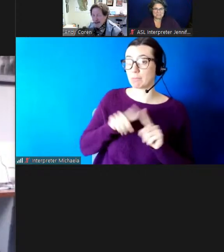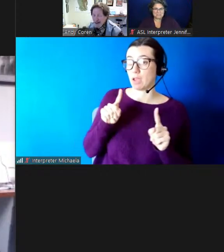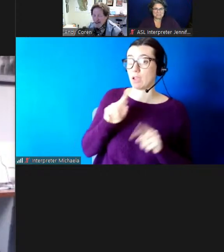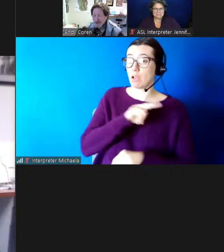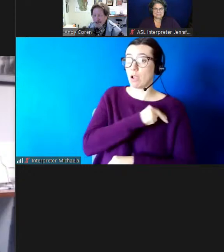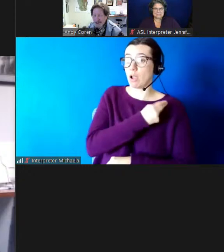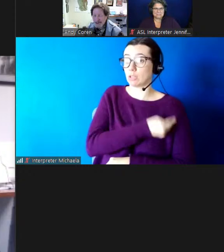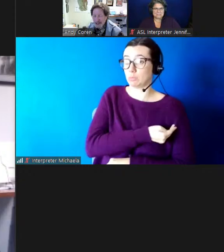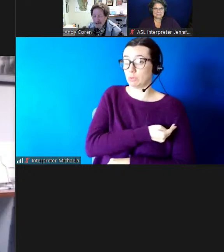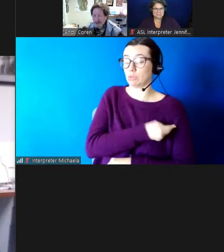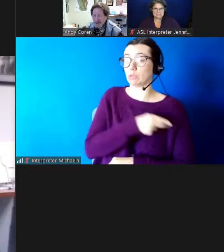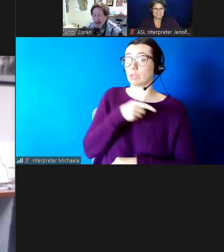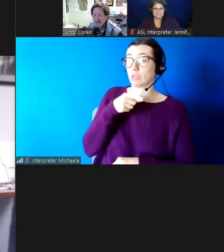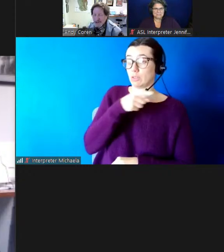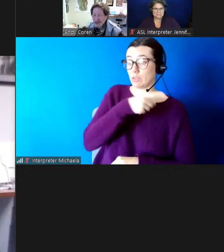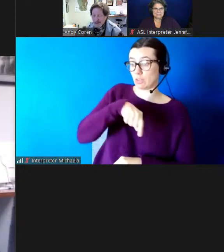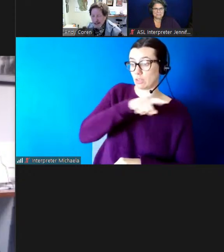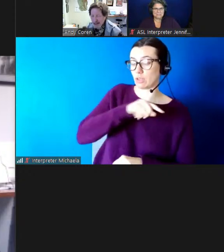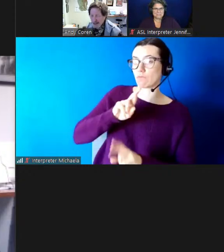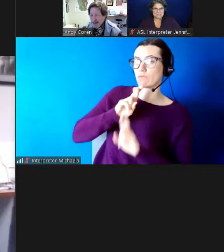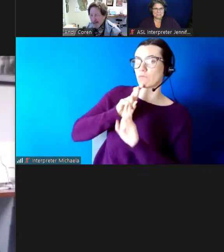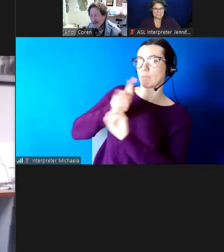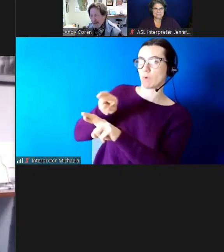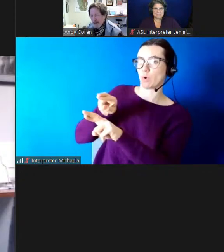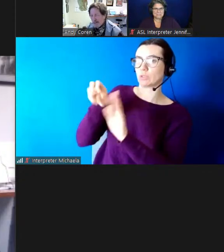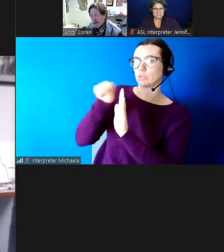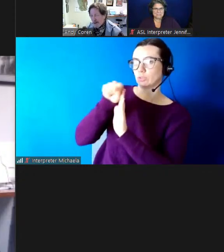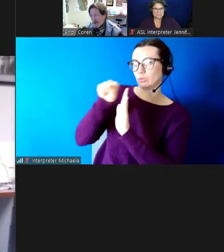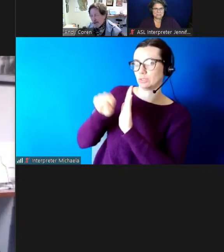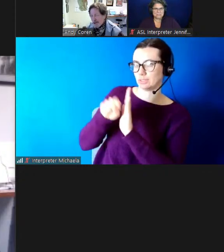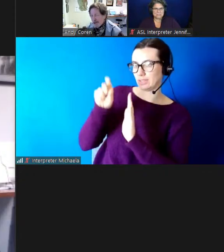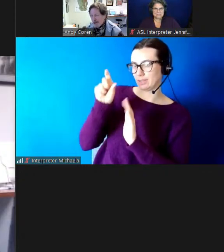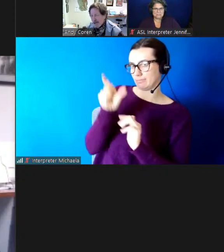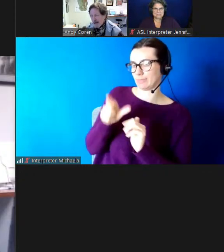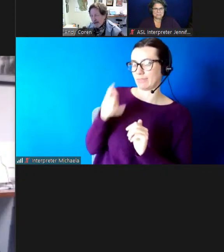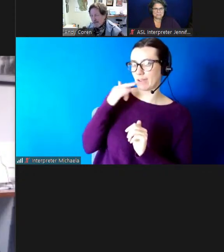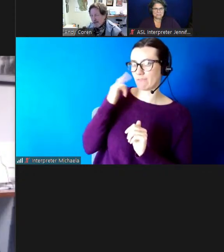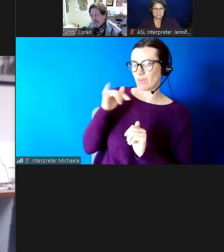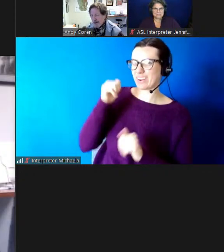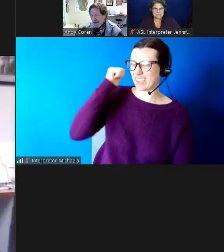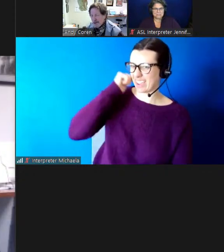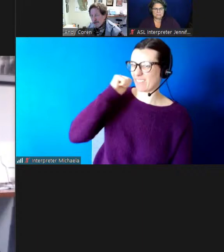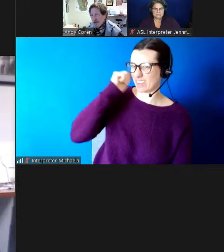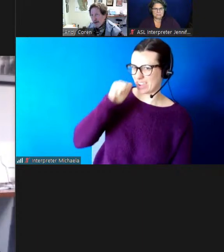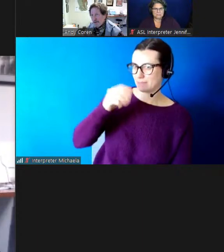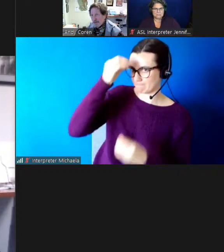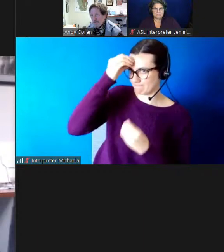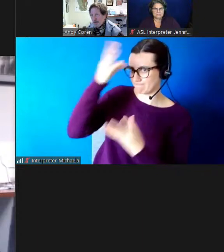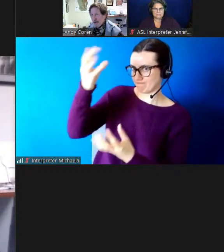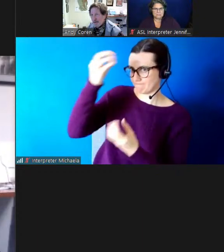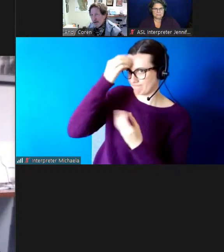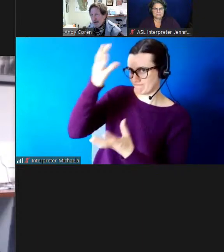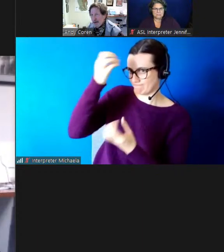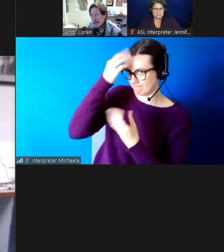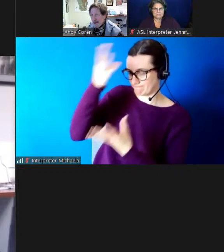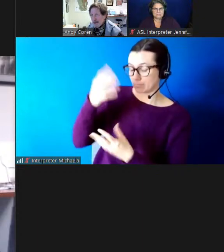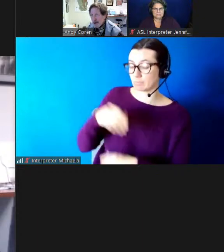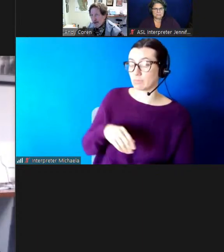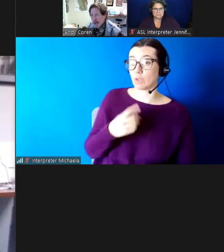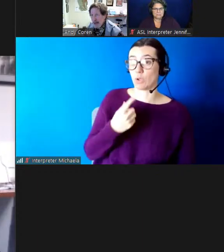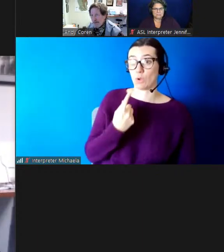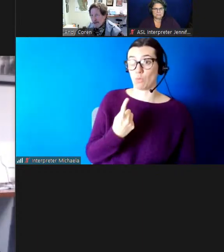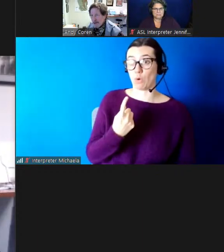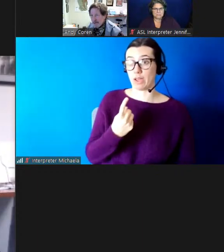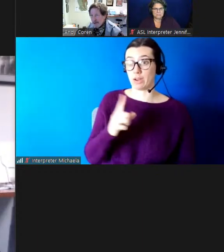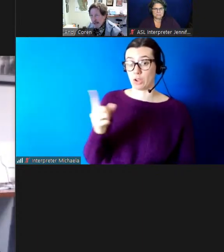report to the state every single day. And one of the questions they respond to on their form is,